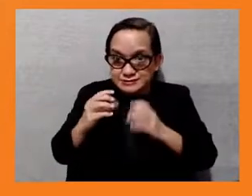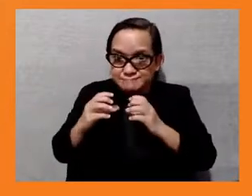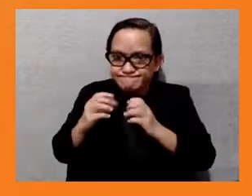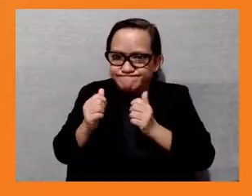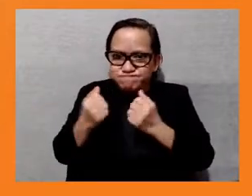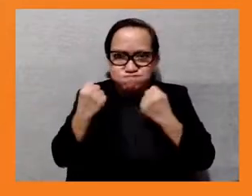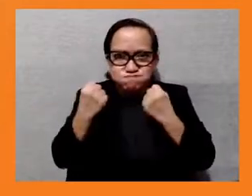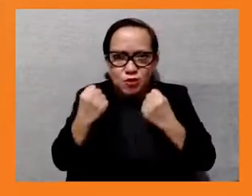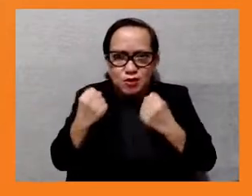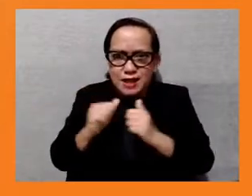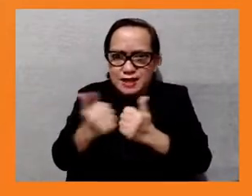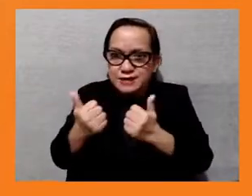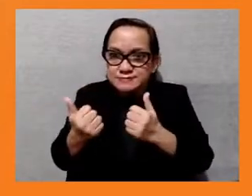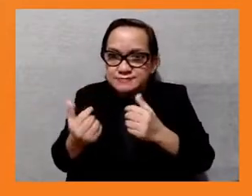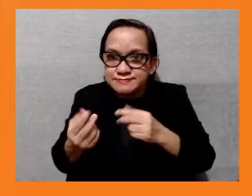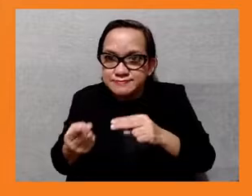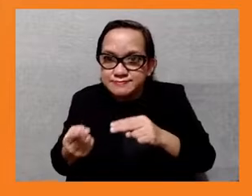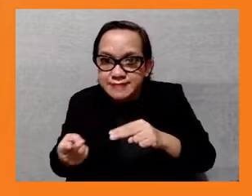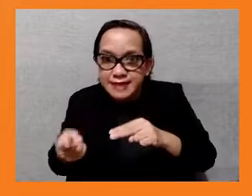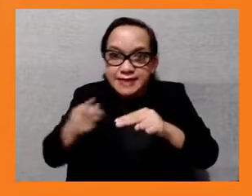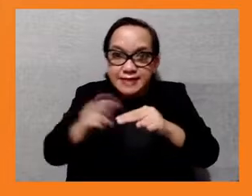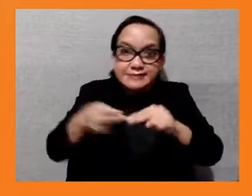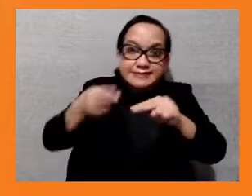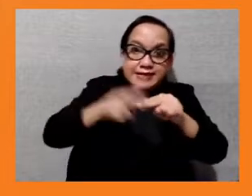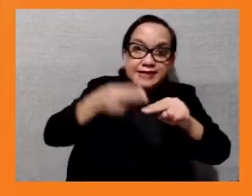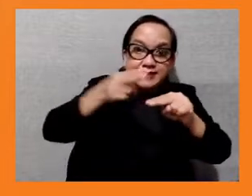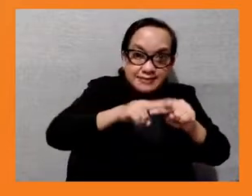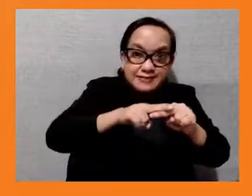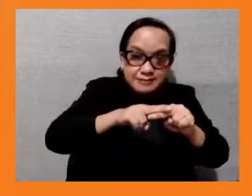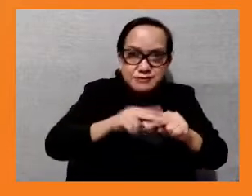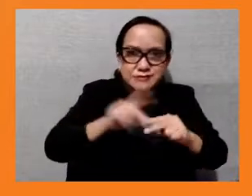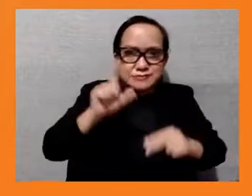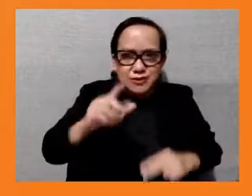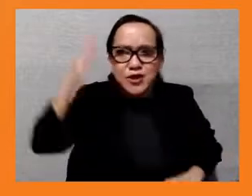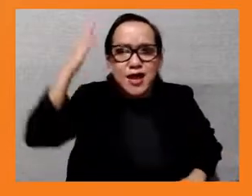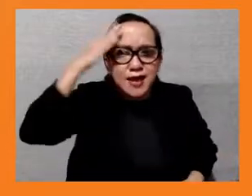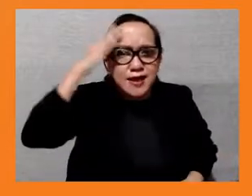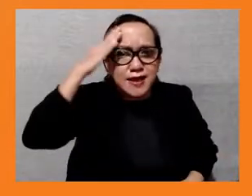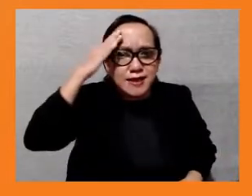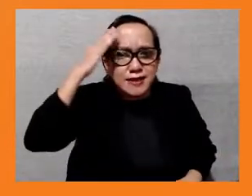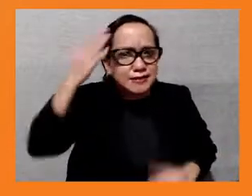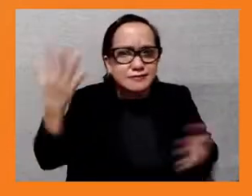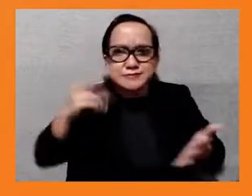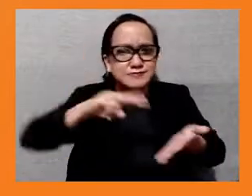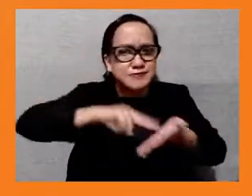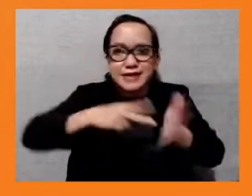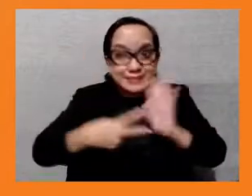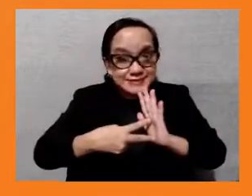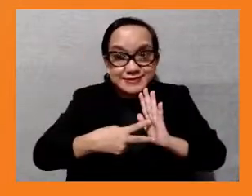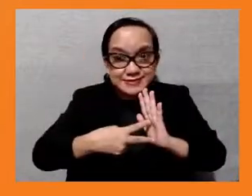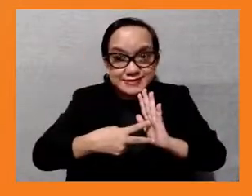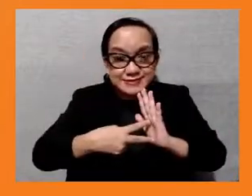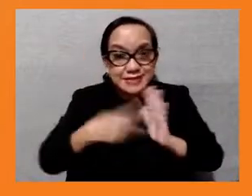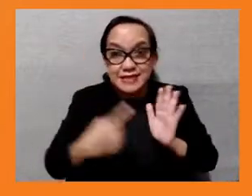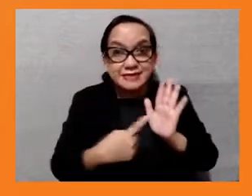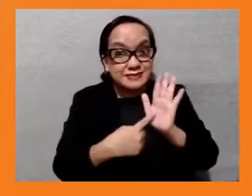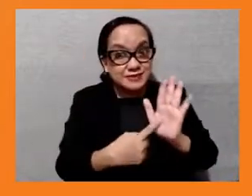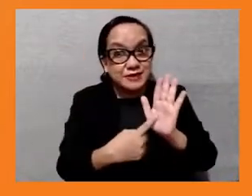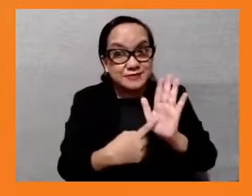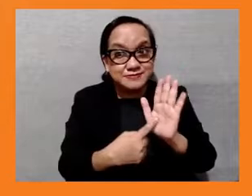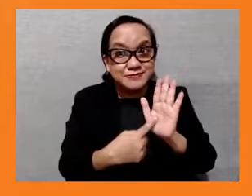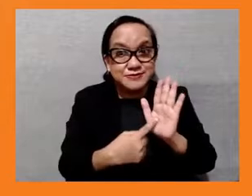and consultations. And this is something actually we need to focus a lot more on with Indigenous people themselves,